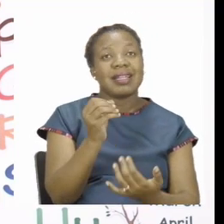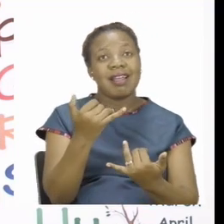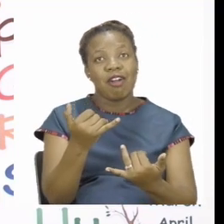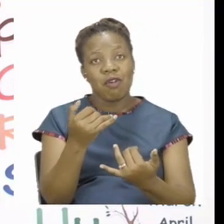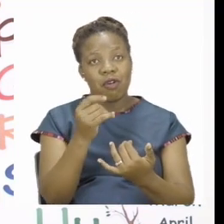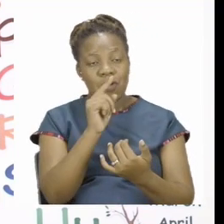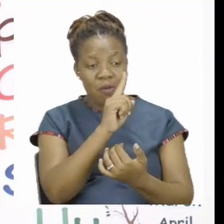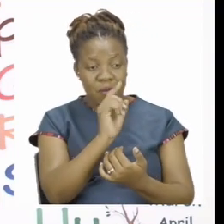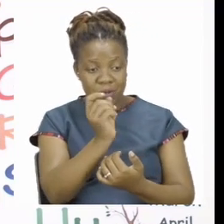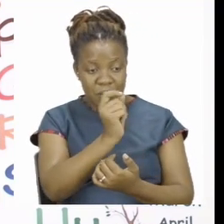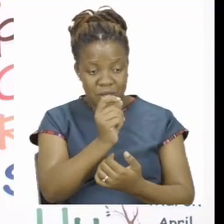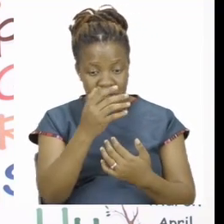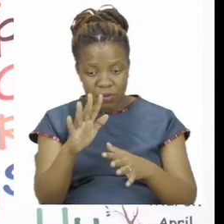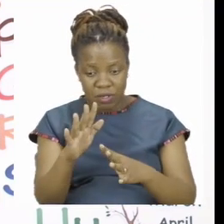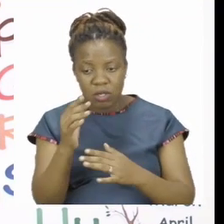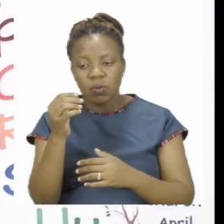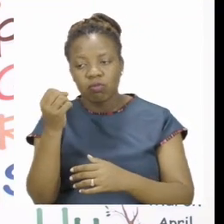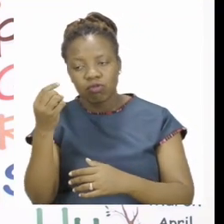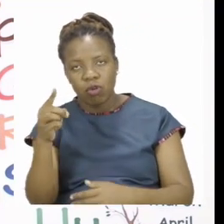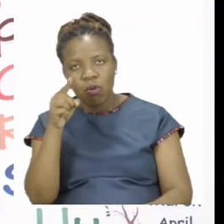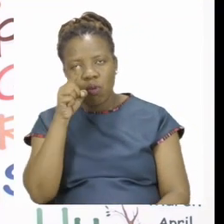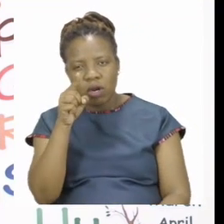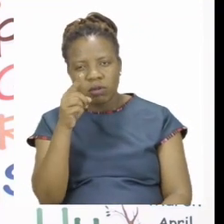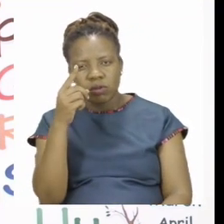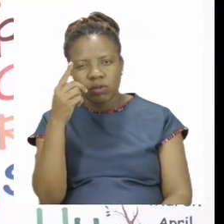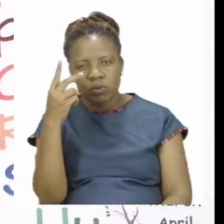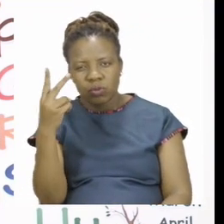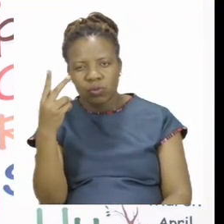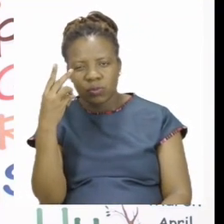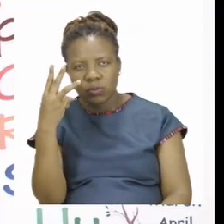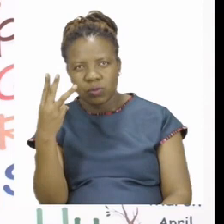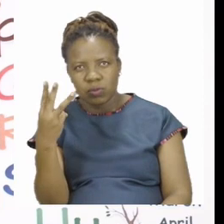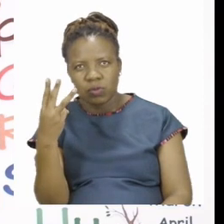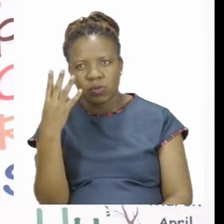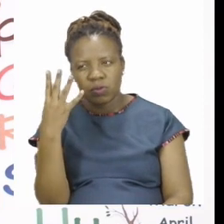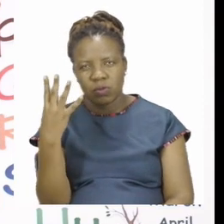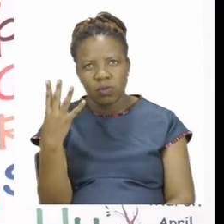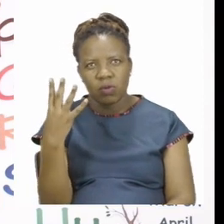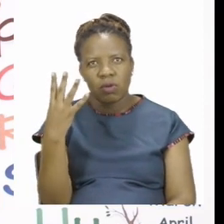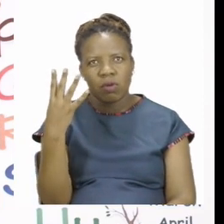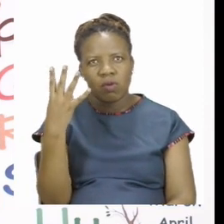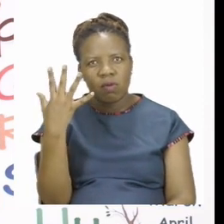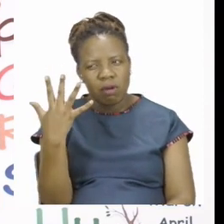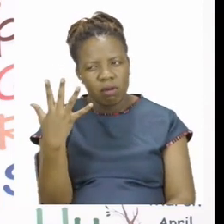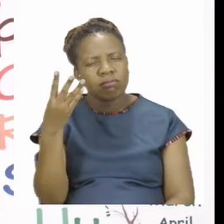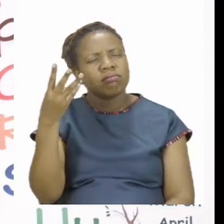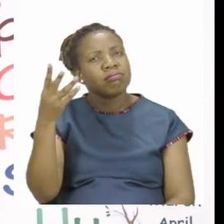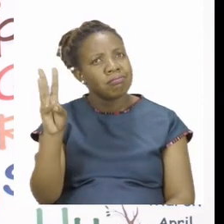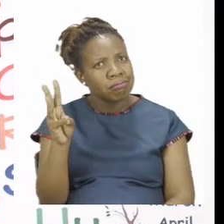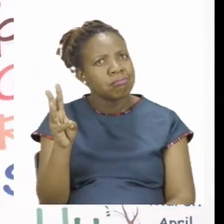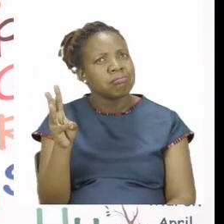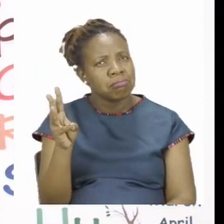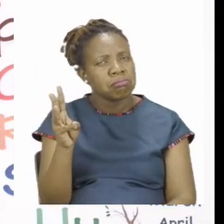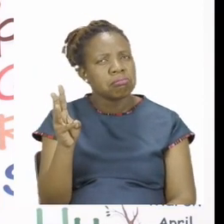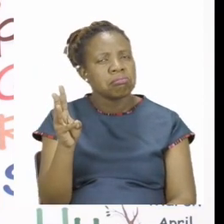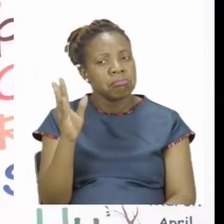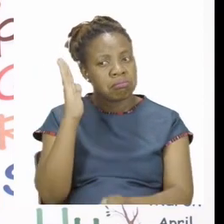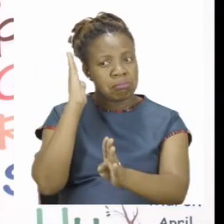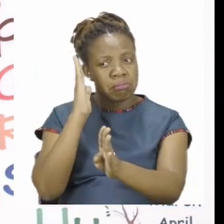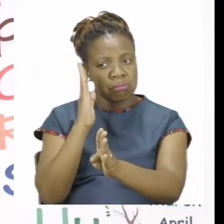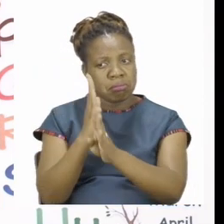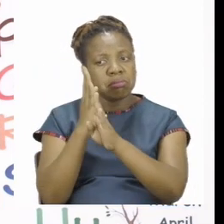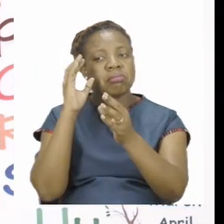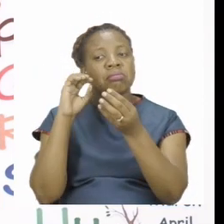them. 1, 2, 3, 4, 5, 6. So that